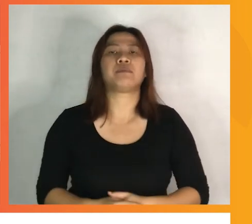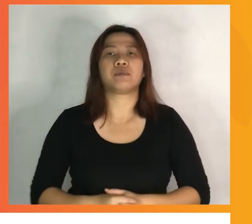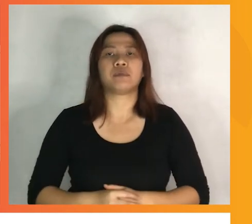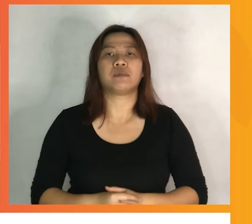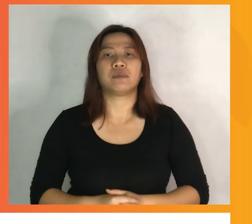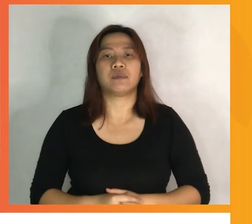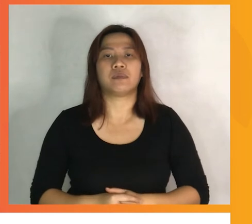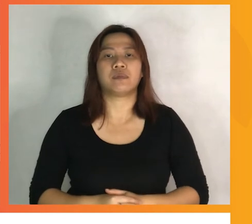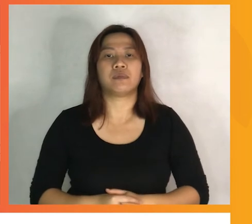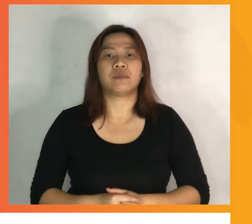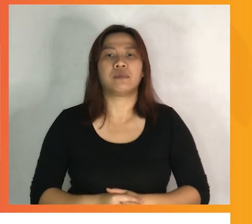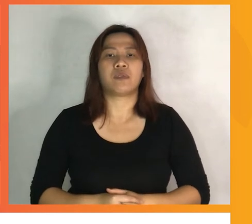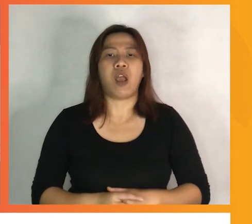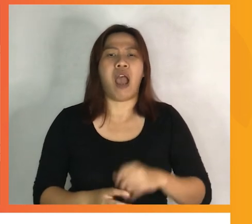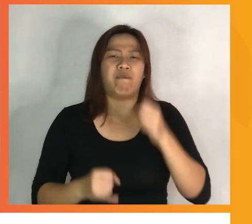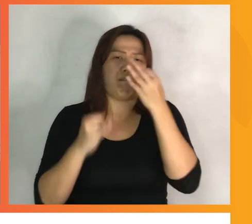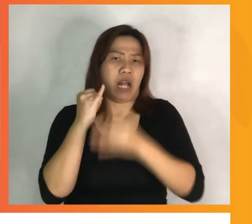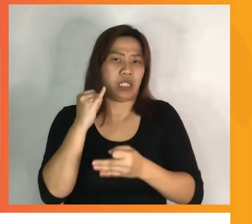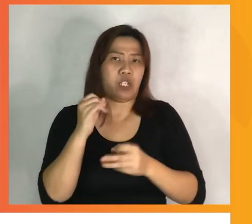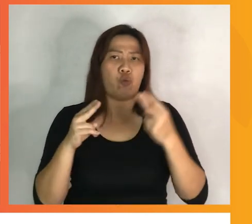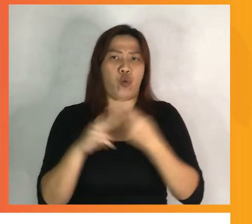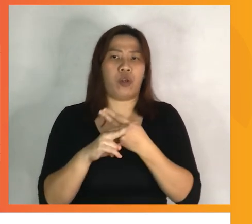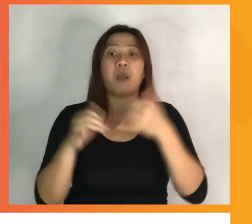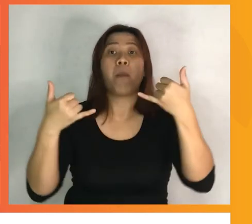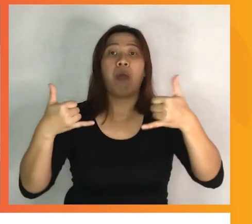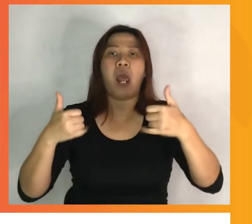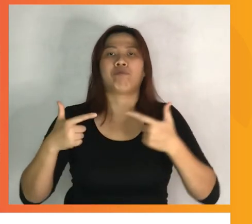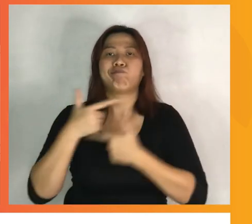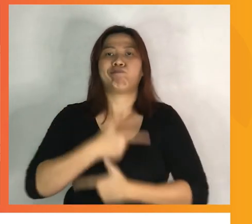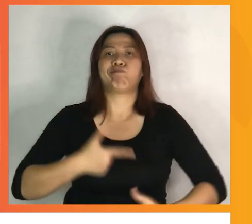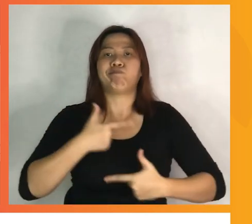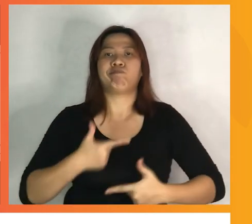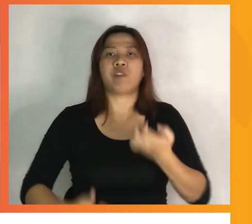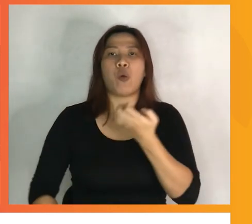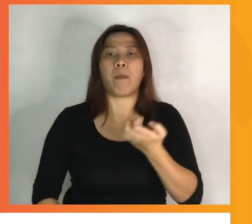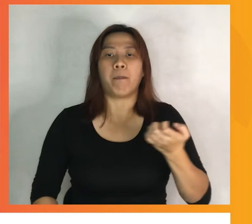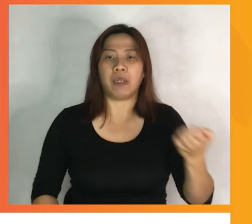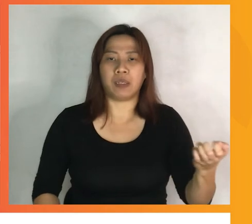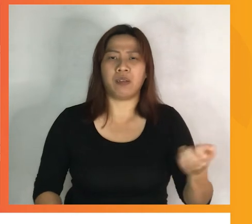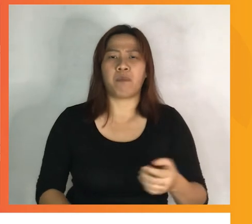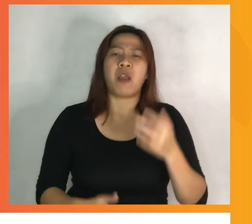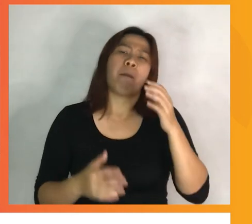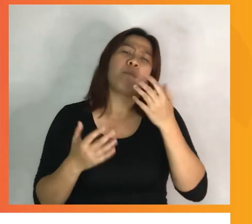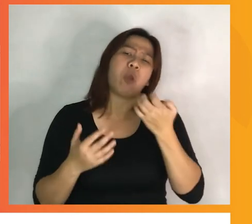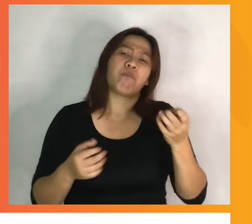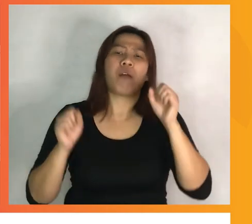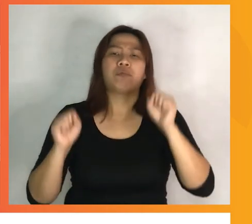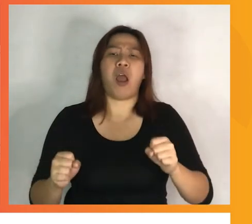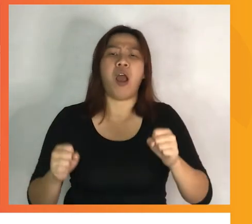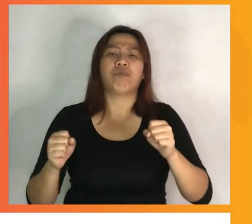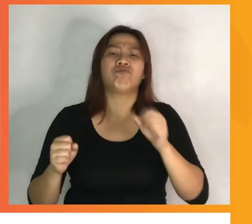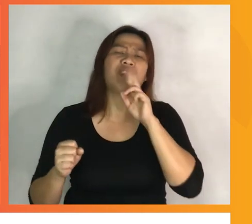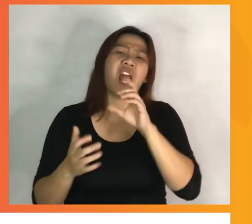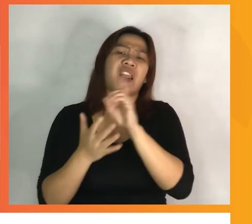activity. And finally, utilize play and recreational equipment. This might be equipment that is really